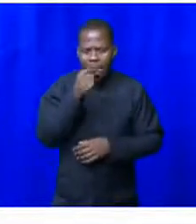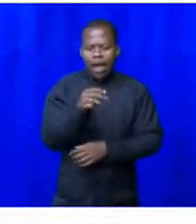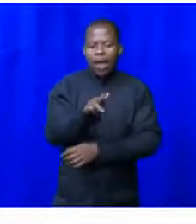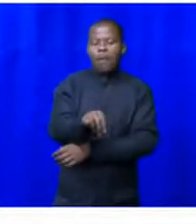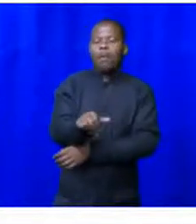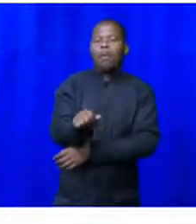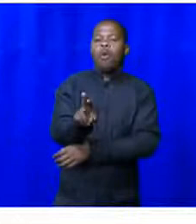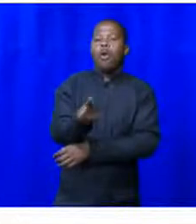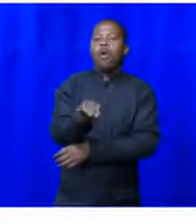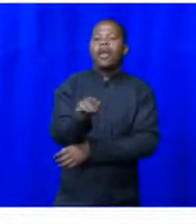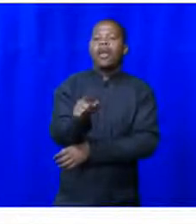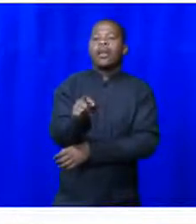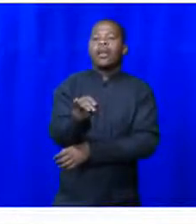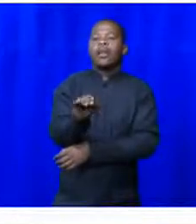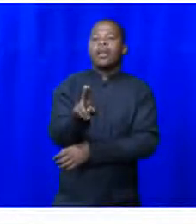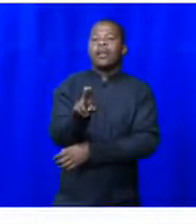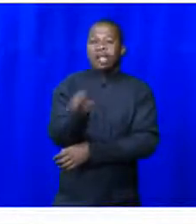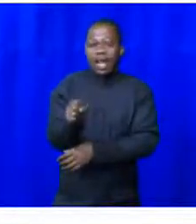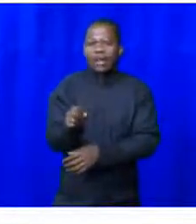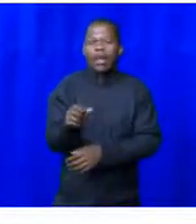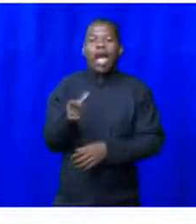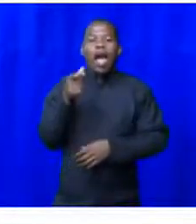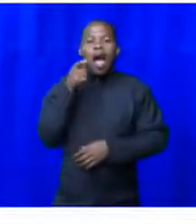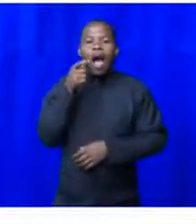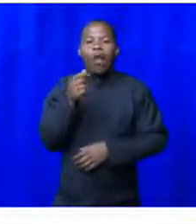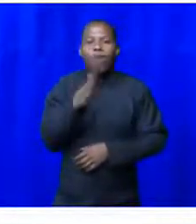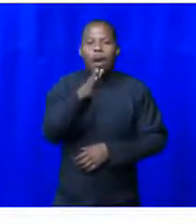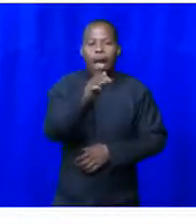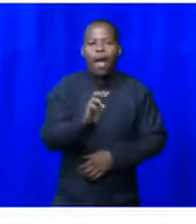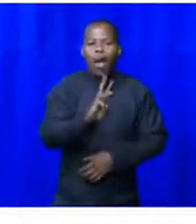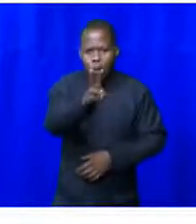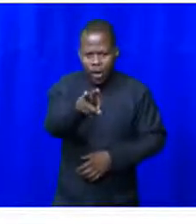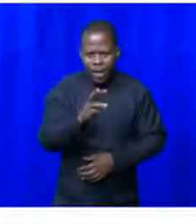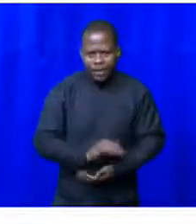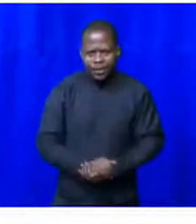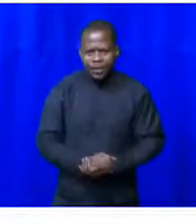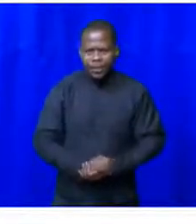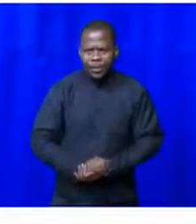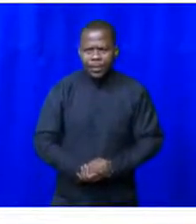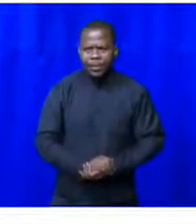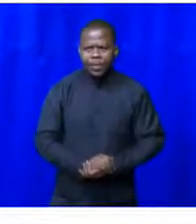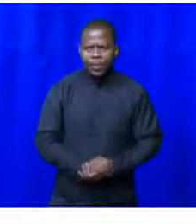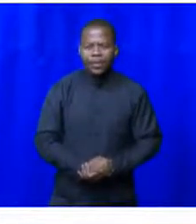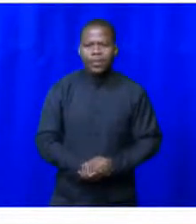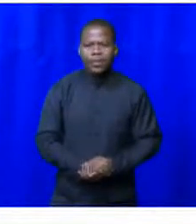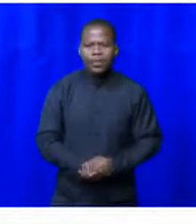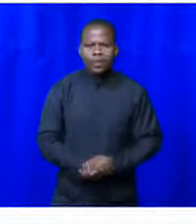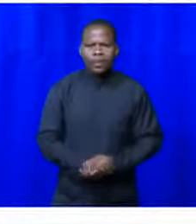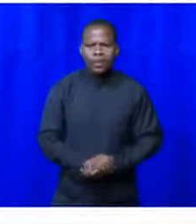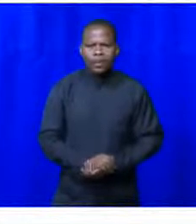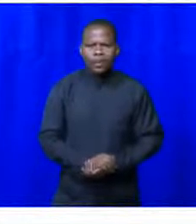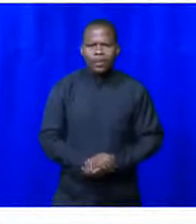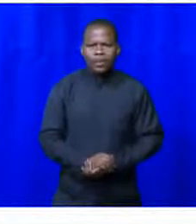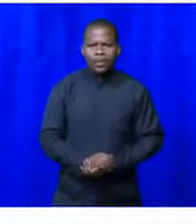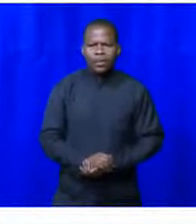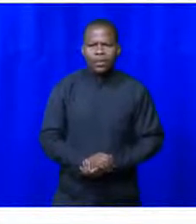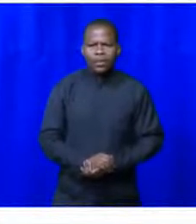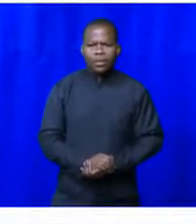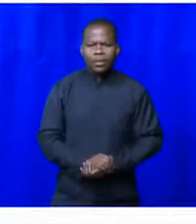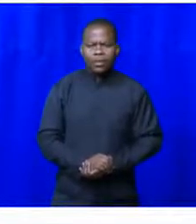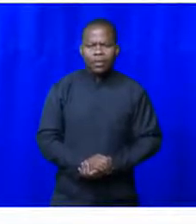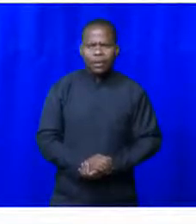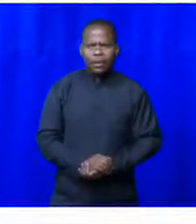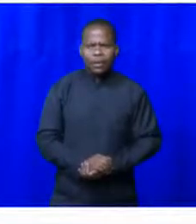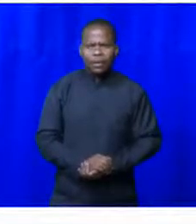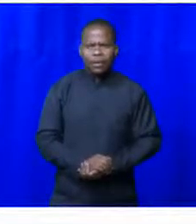kaSomhlolo. Lobikela umsakati Eswatini TV kutemidlalo ngilinda Dlamini kanzi umbiko uhlanganisa ngufabrice Msonera. Titfombe tibuya kaKhosafa TV.